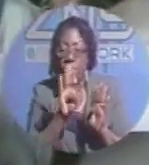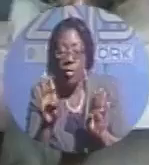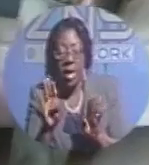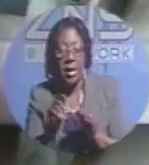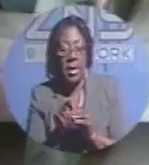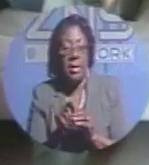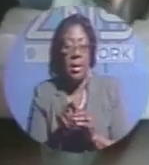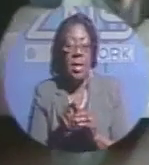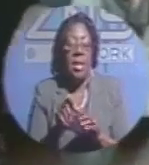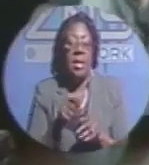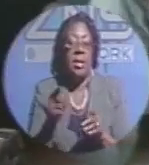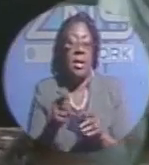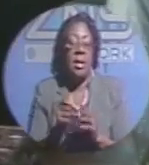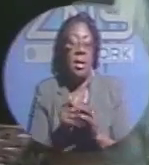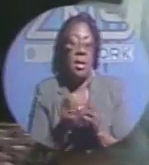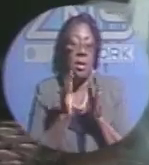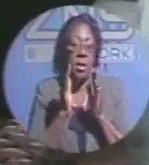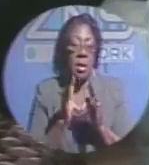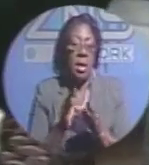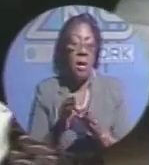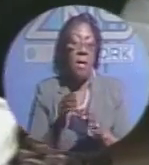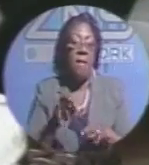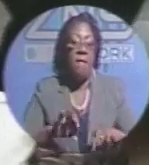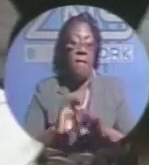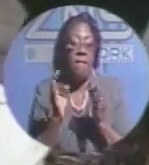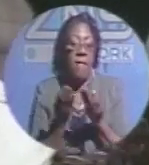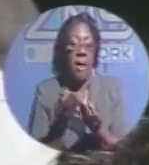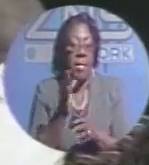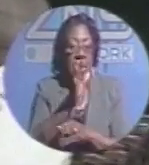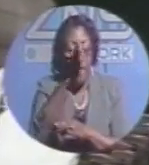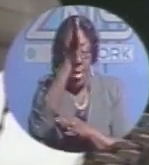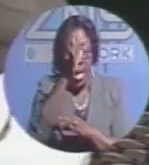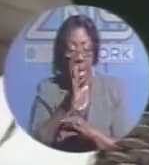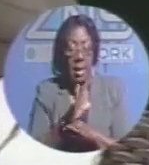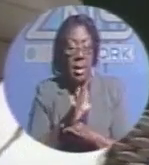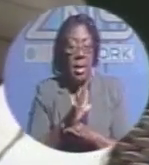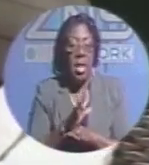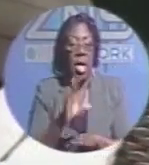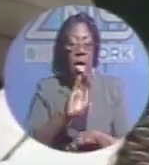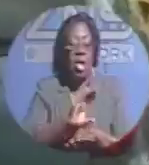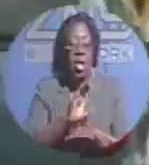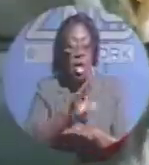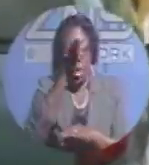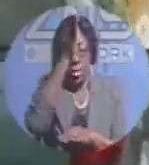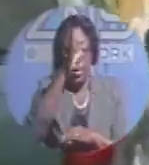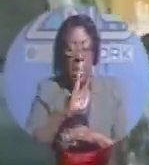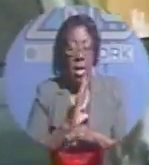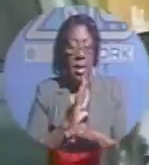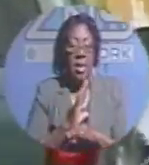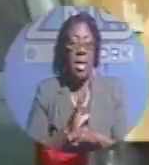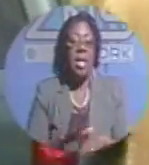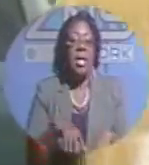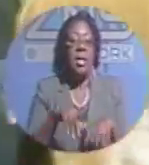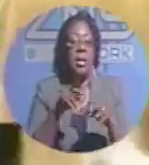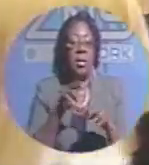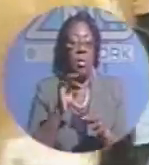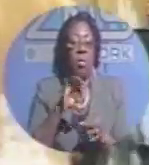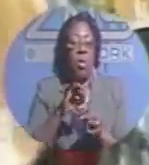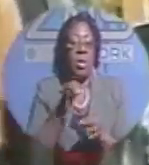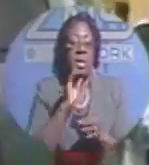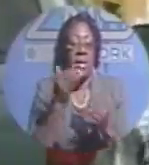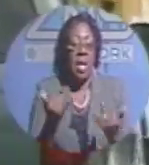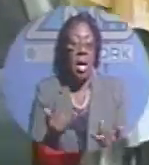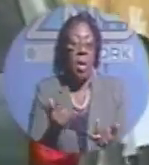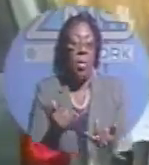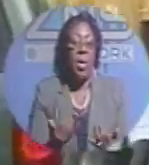chairman of local government, church and community leader, says the future of Abaco now lies in the hands of the registered voters. I